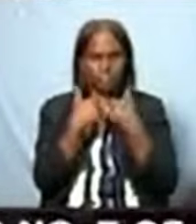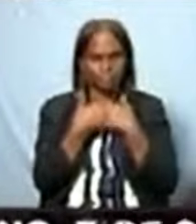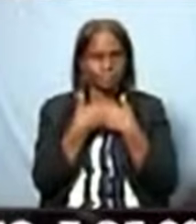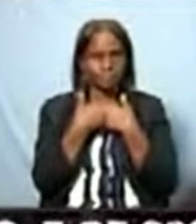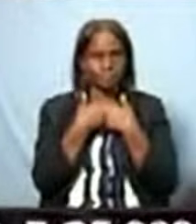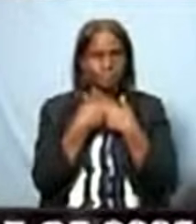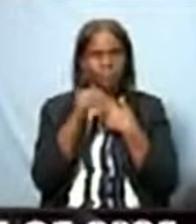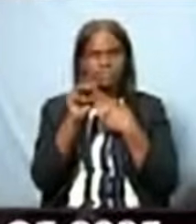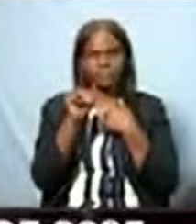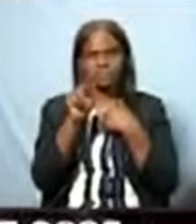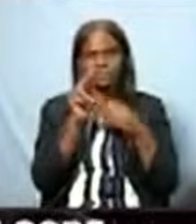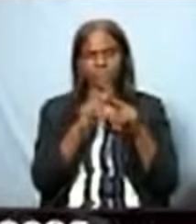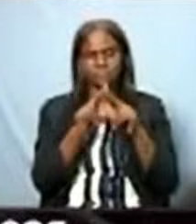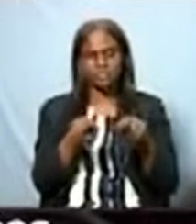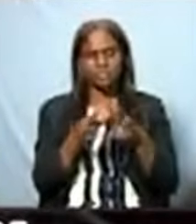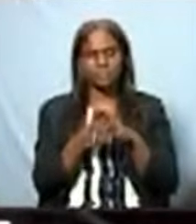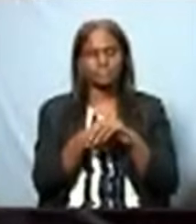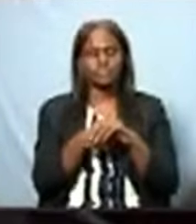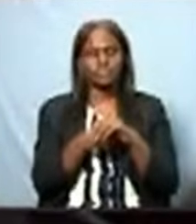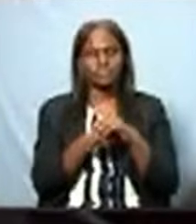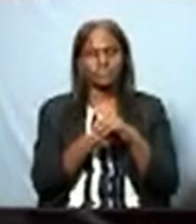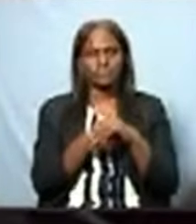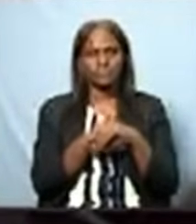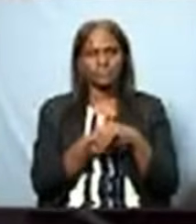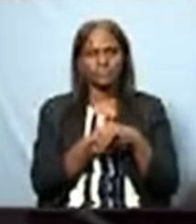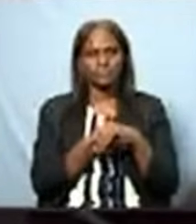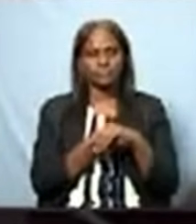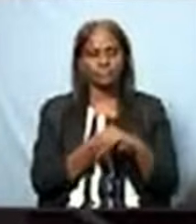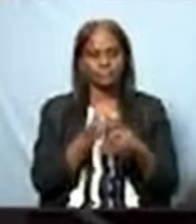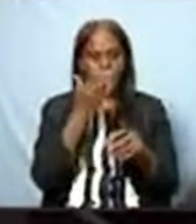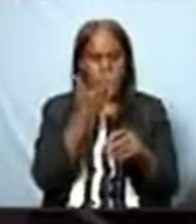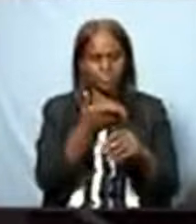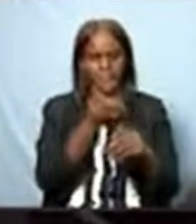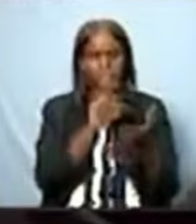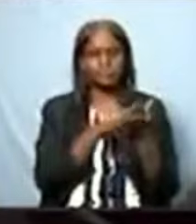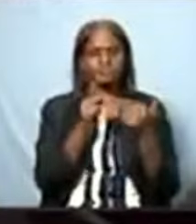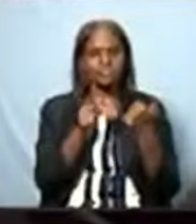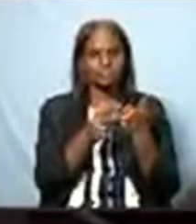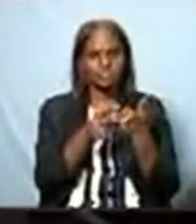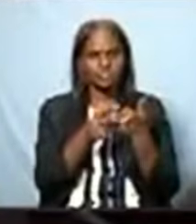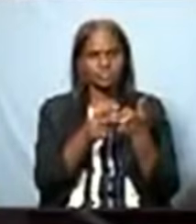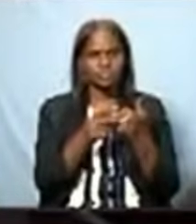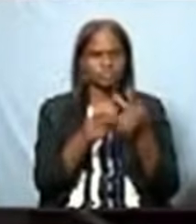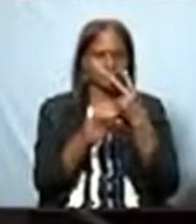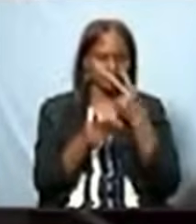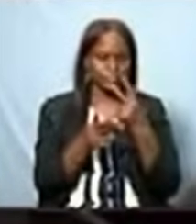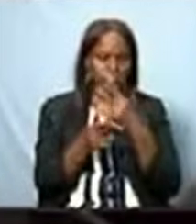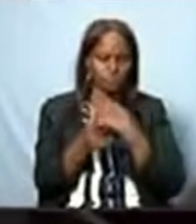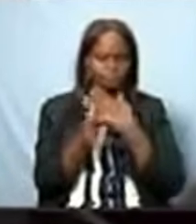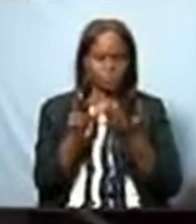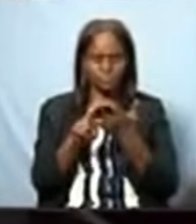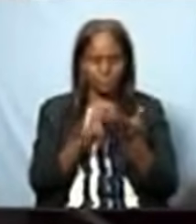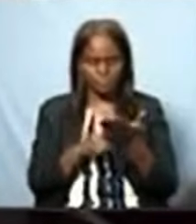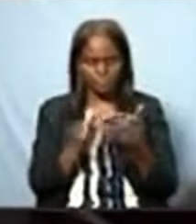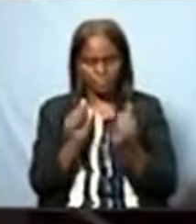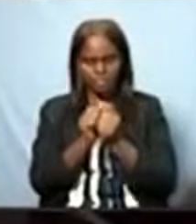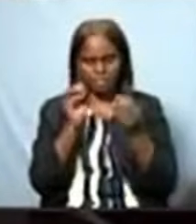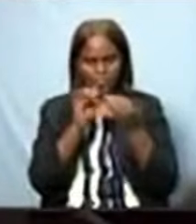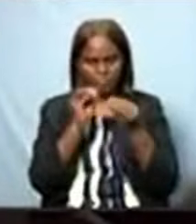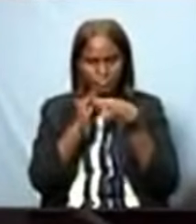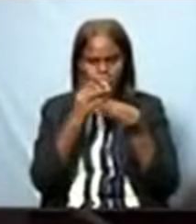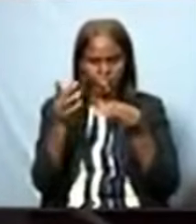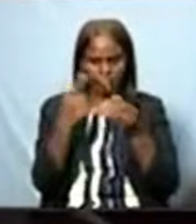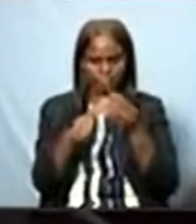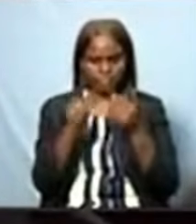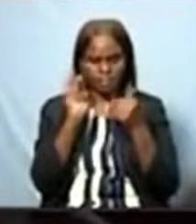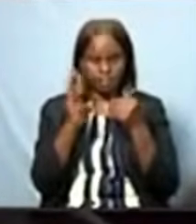view, Mr. Chairperson, that this exercise, looking at my submissions and a lot of things that it is